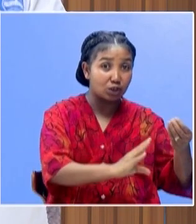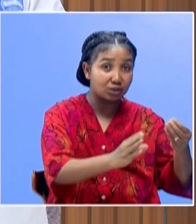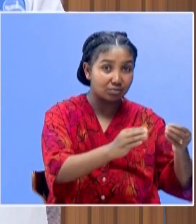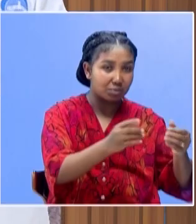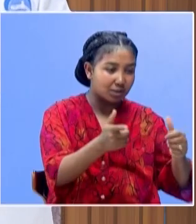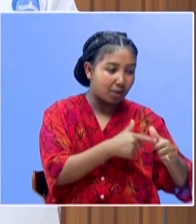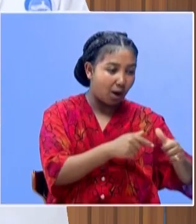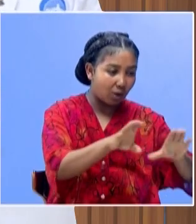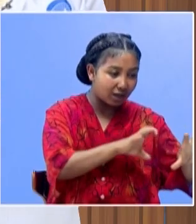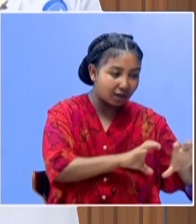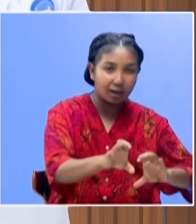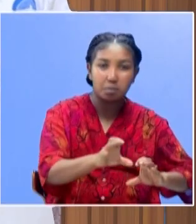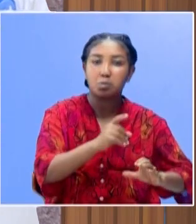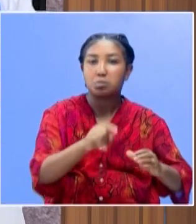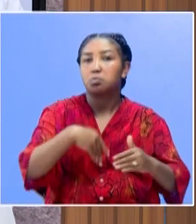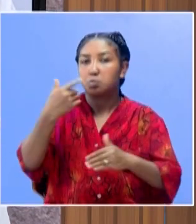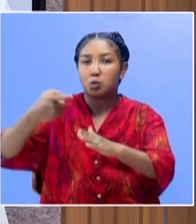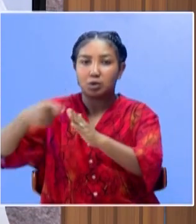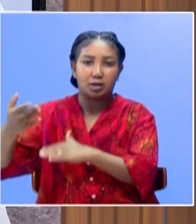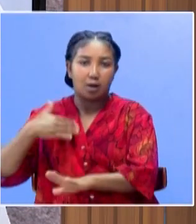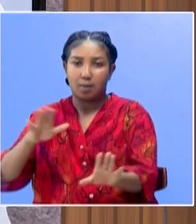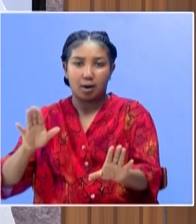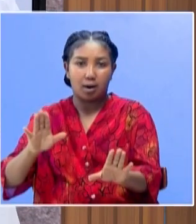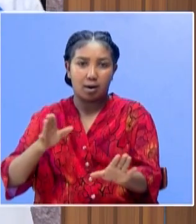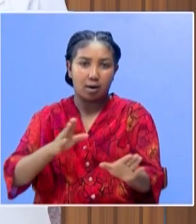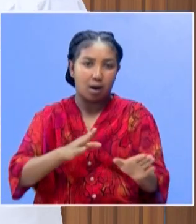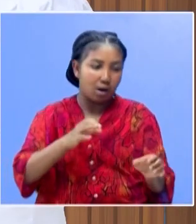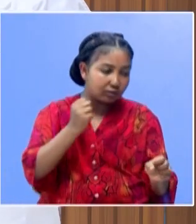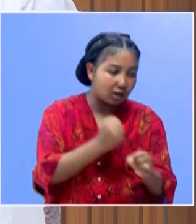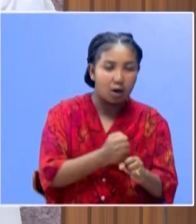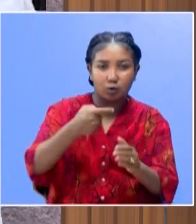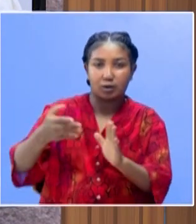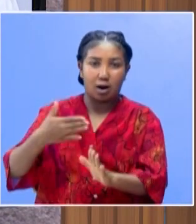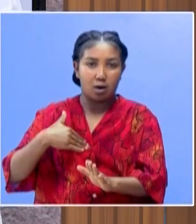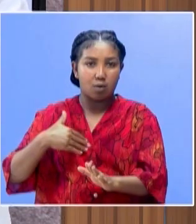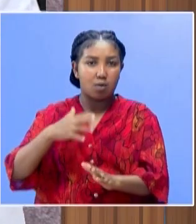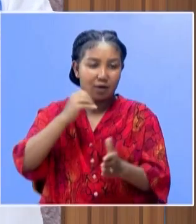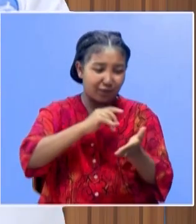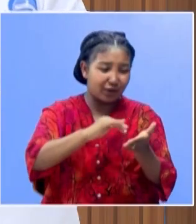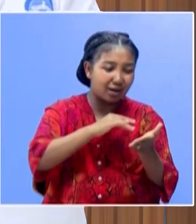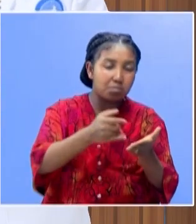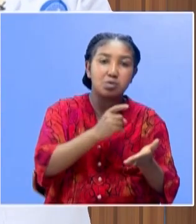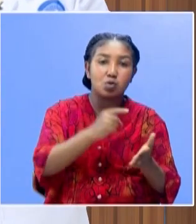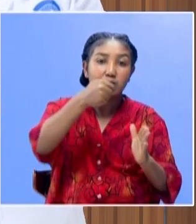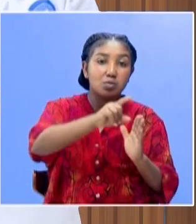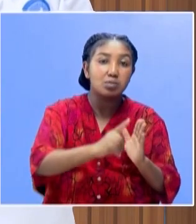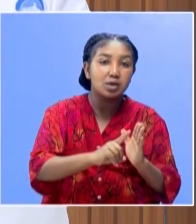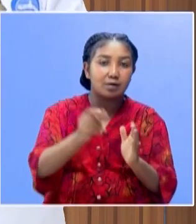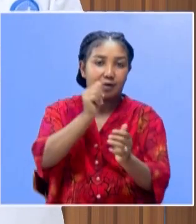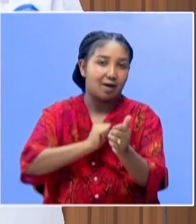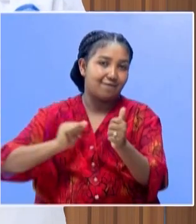at present, there is a chance for the result. Look, if you study hard,